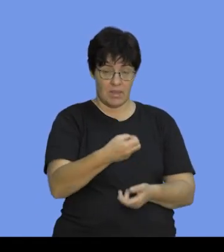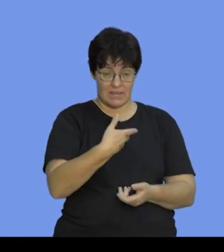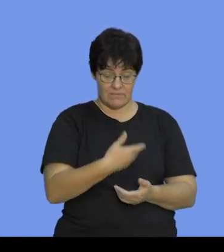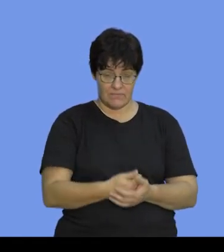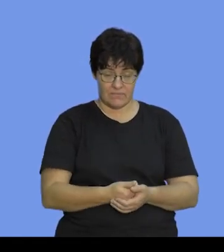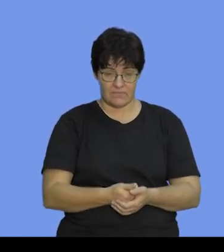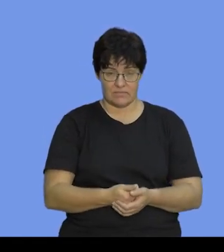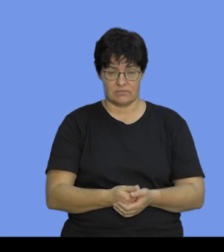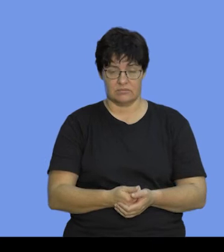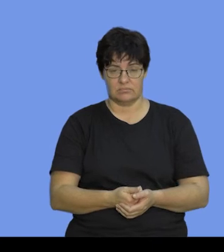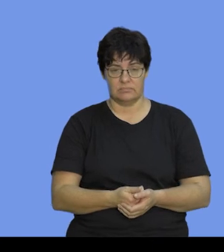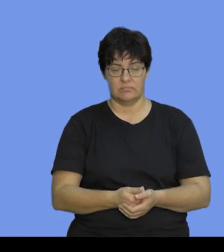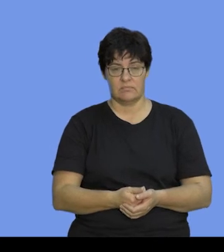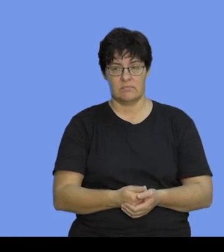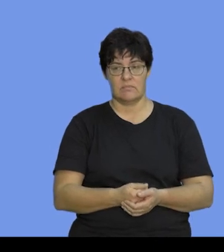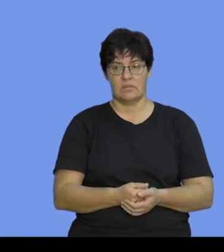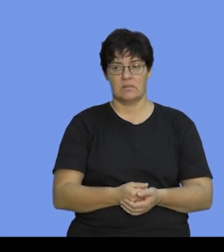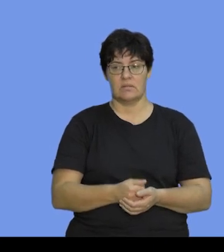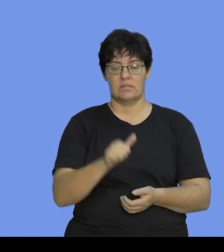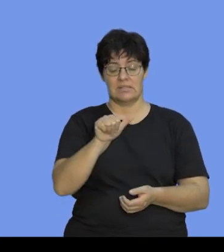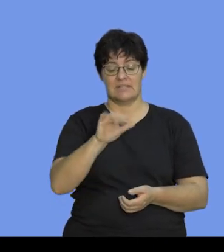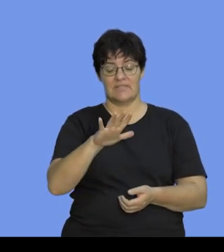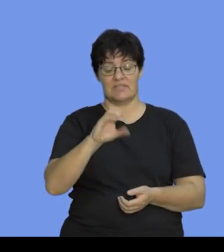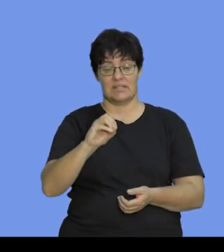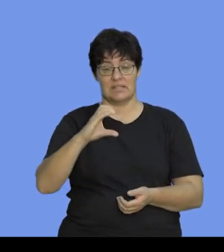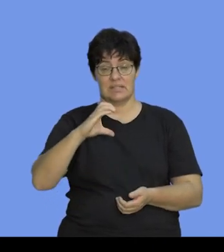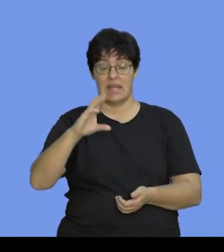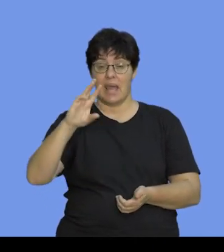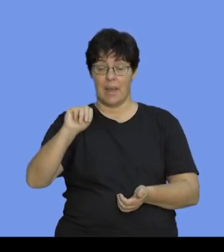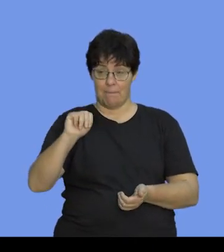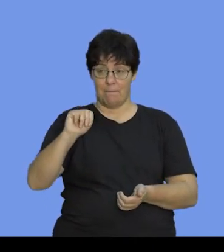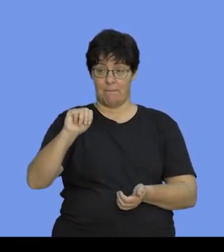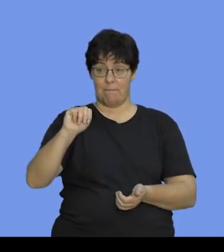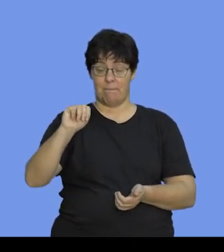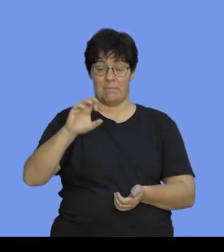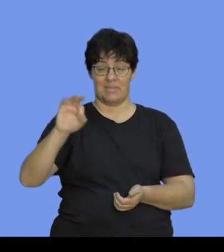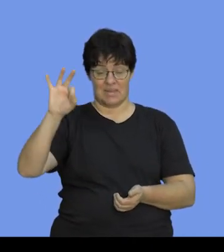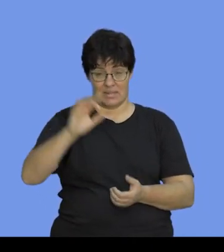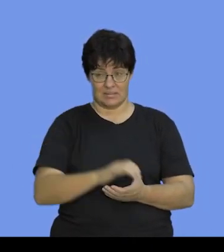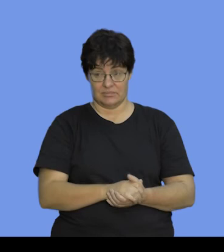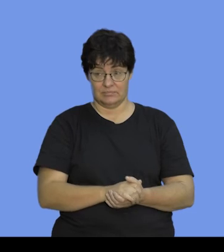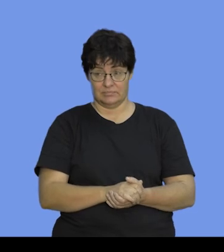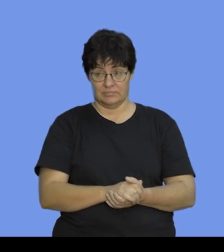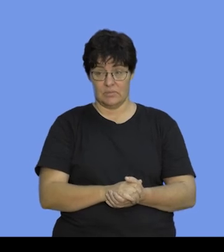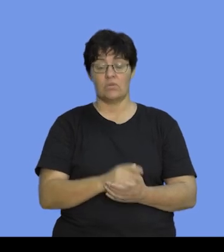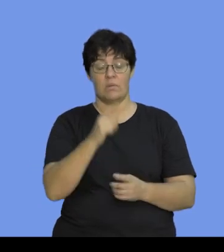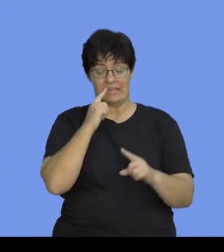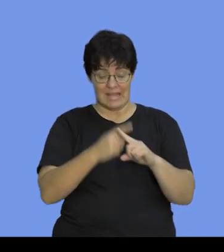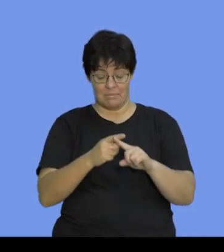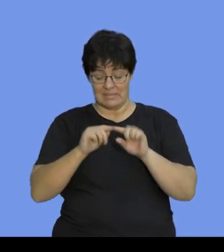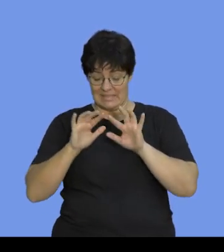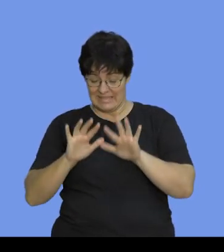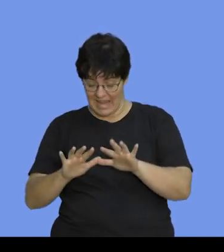given in this case, V is equals to 650, okay, times 10 exponent minus